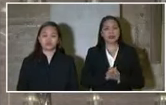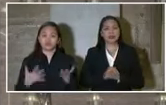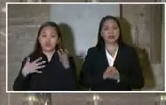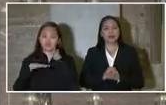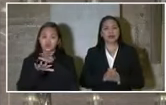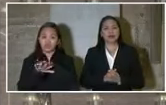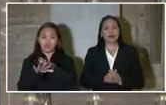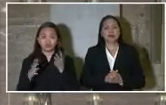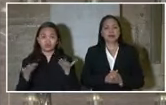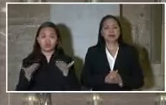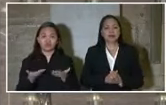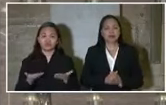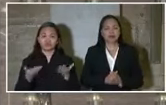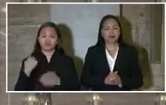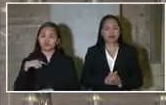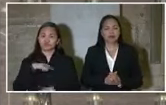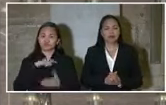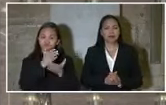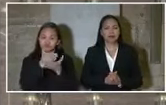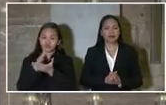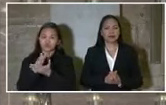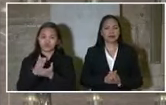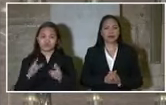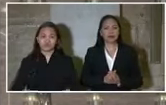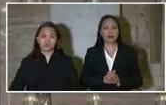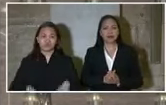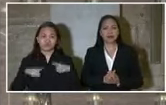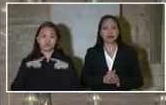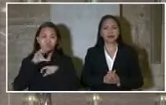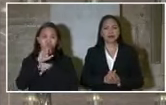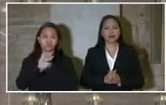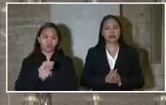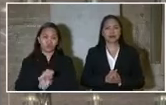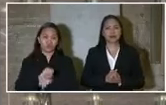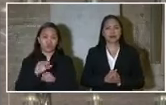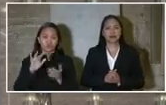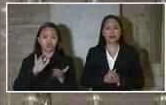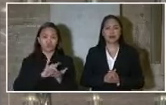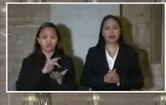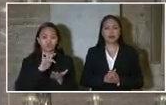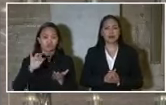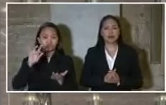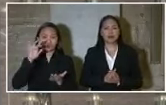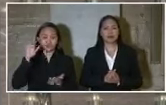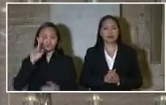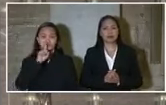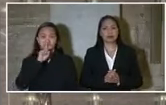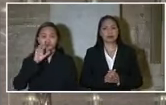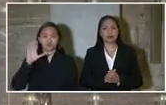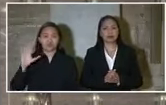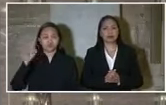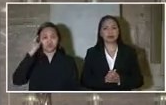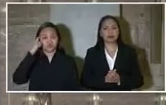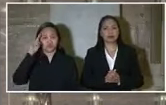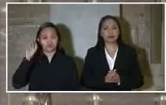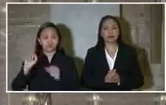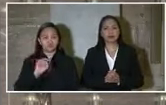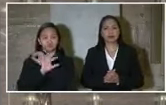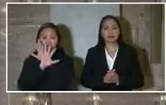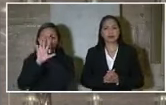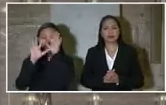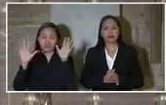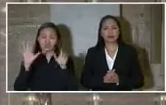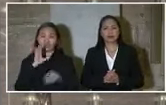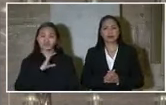Gathered here, we share a living tradition, a glorious promise, for the light of